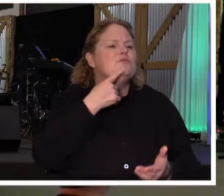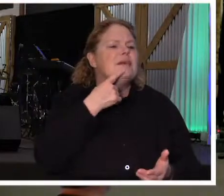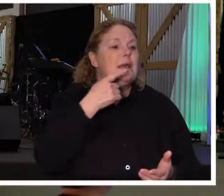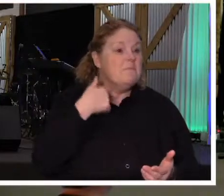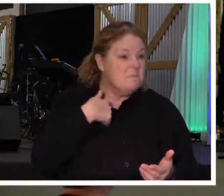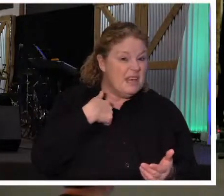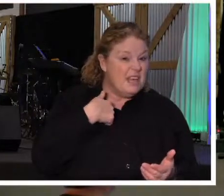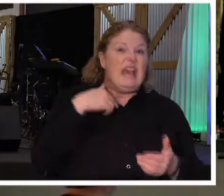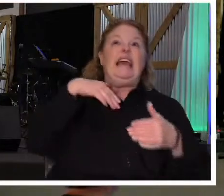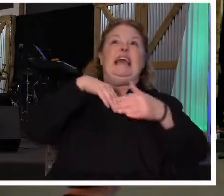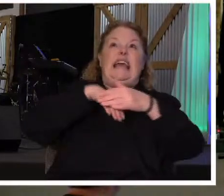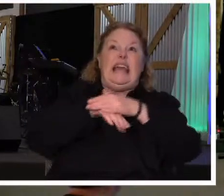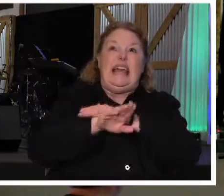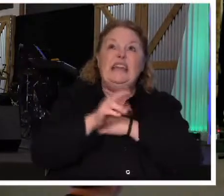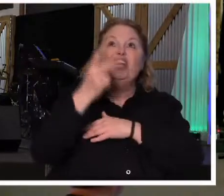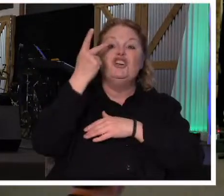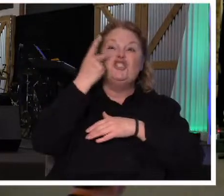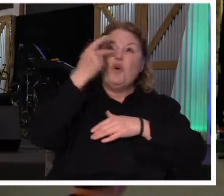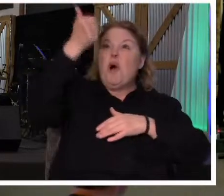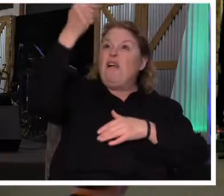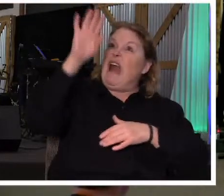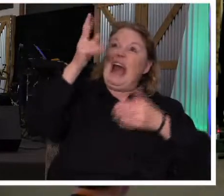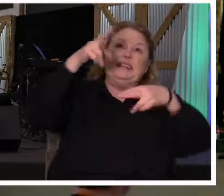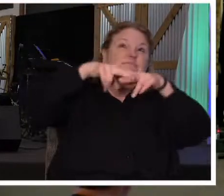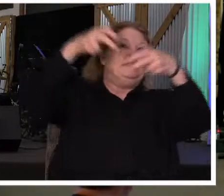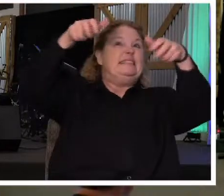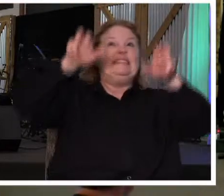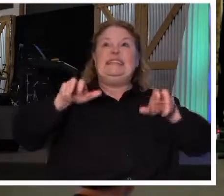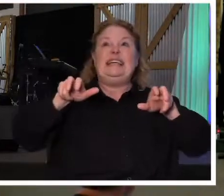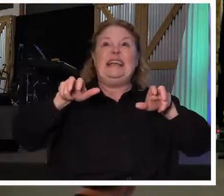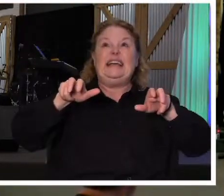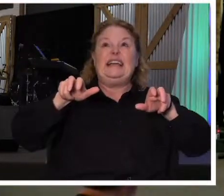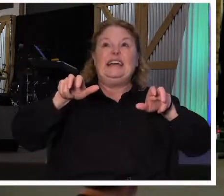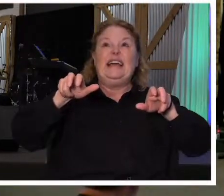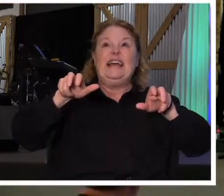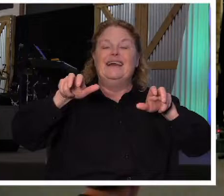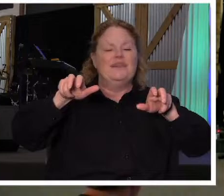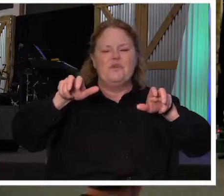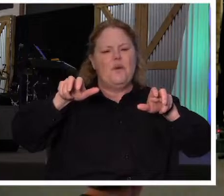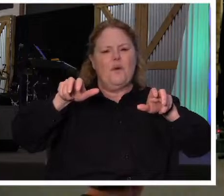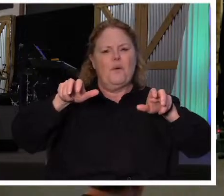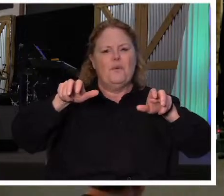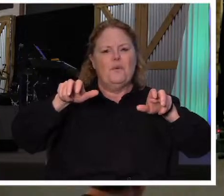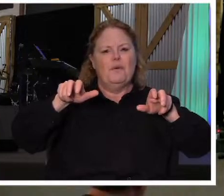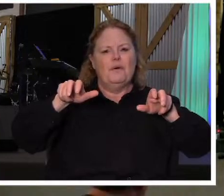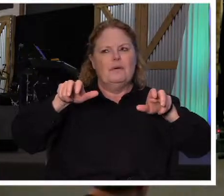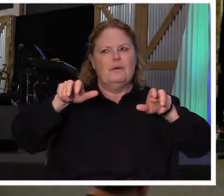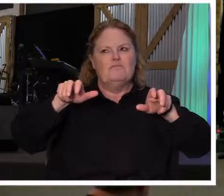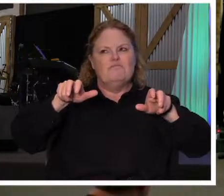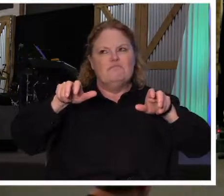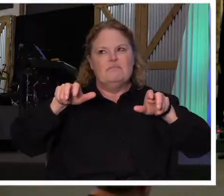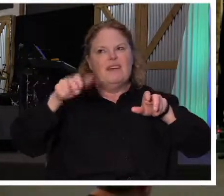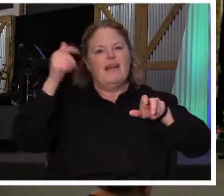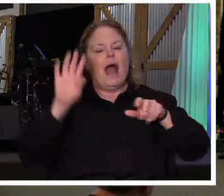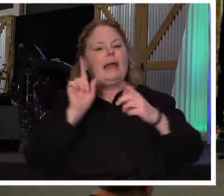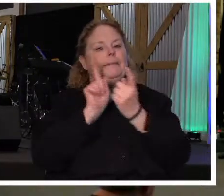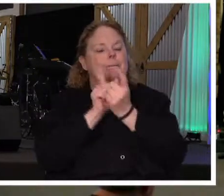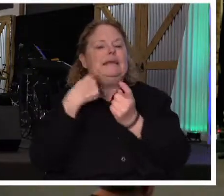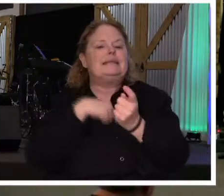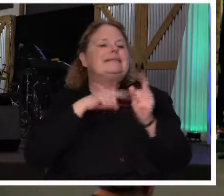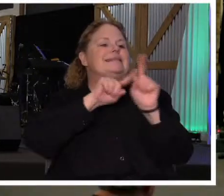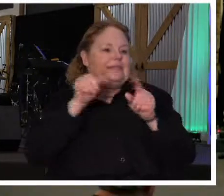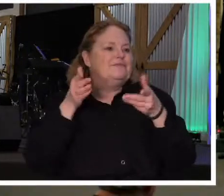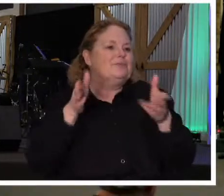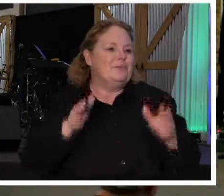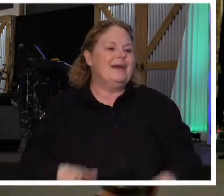not walk in and feel and see the glory of the Lord. Let me just say that God deals with each of us individually. And he knows how to